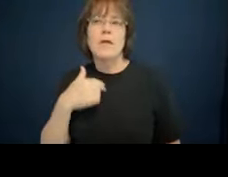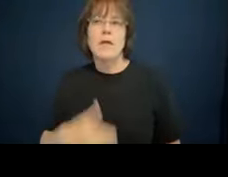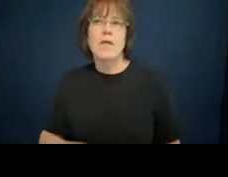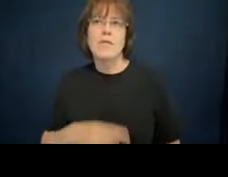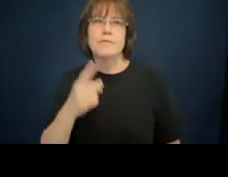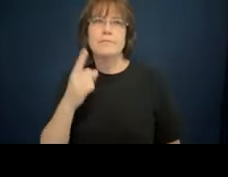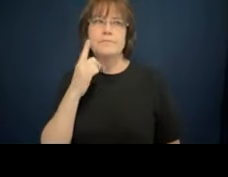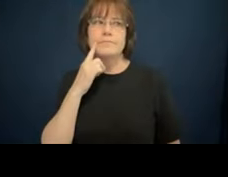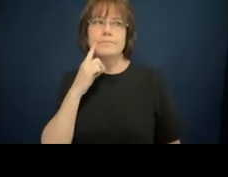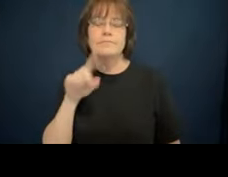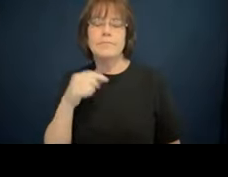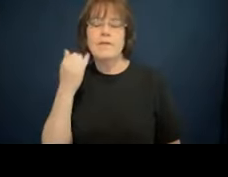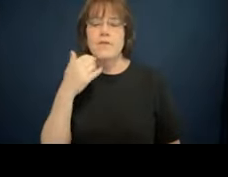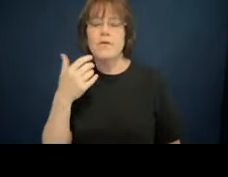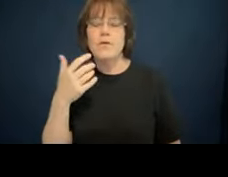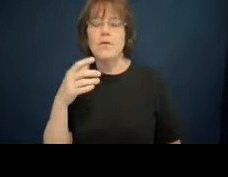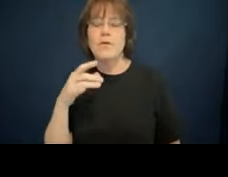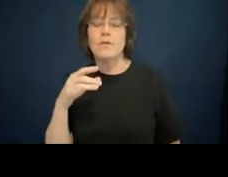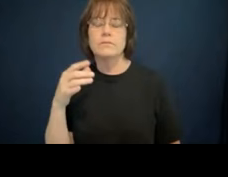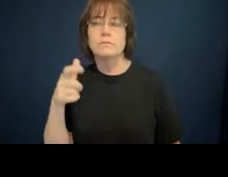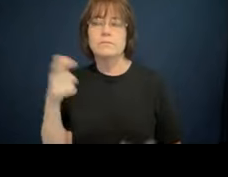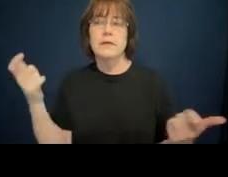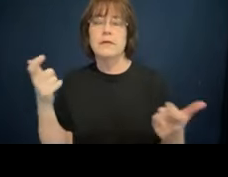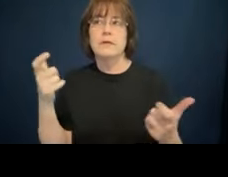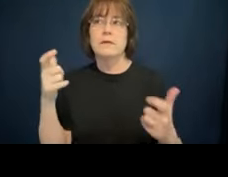of sandstone fall on you, that's not good for your health, right?